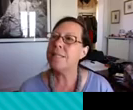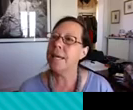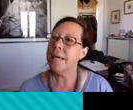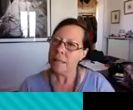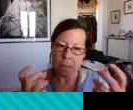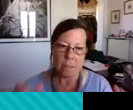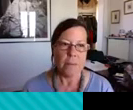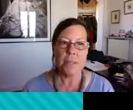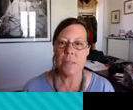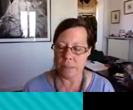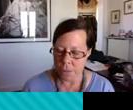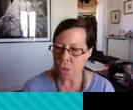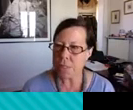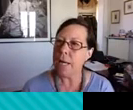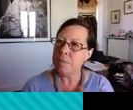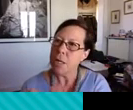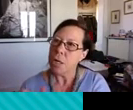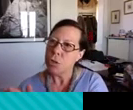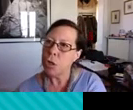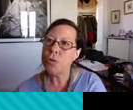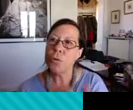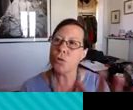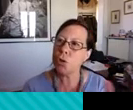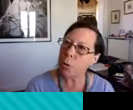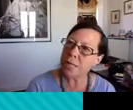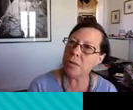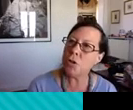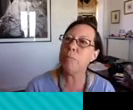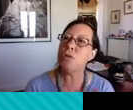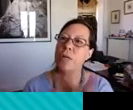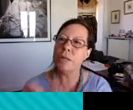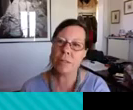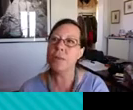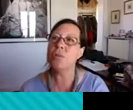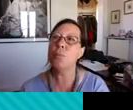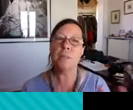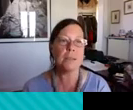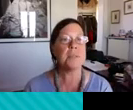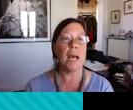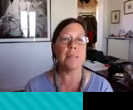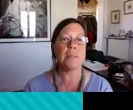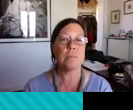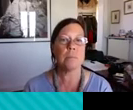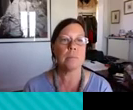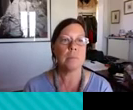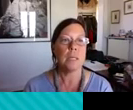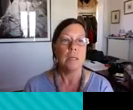Once again, this, the New York Times shows you the two points of view between the two political